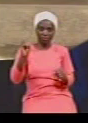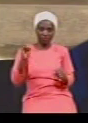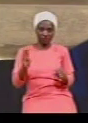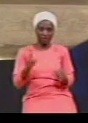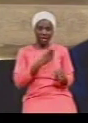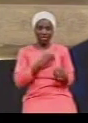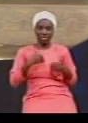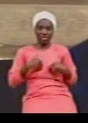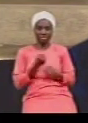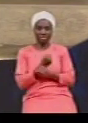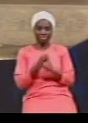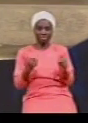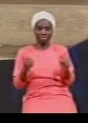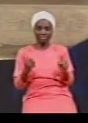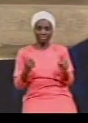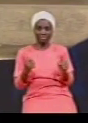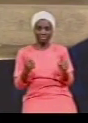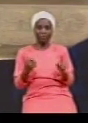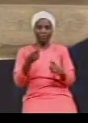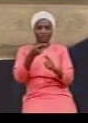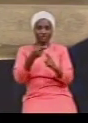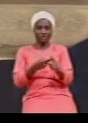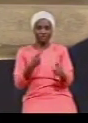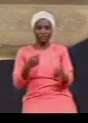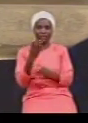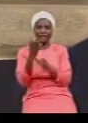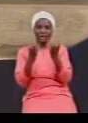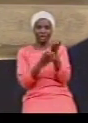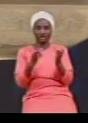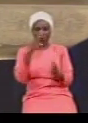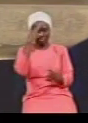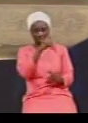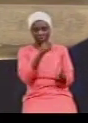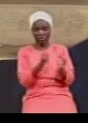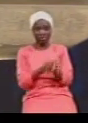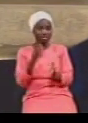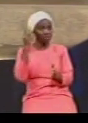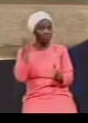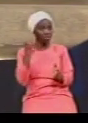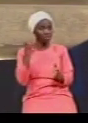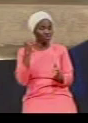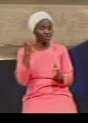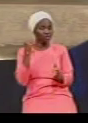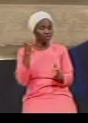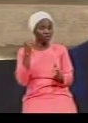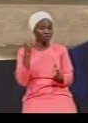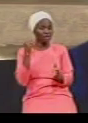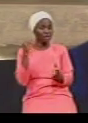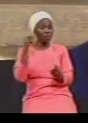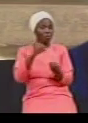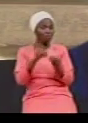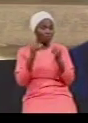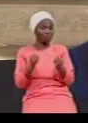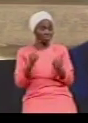him from the hand of him that was stronger than he.